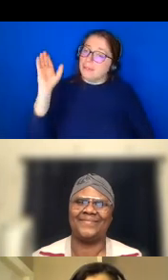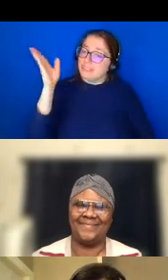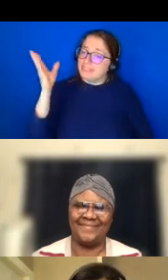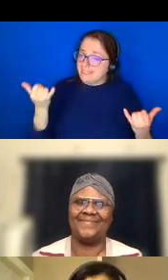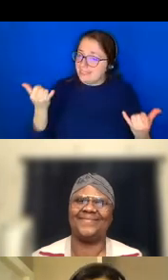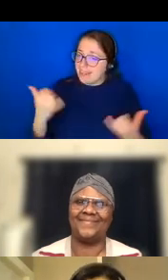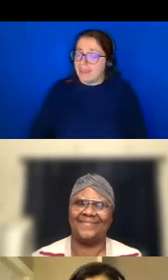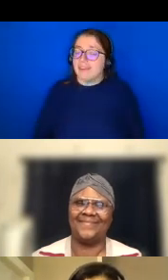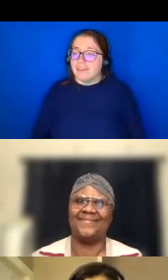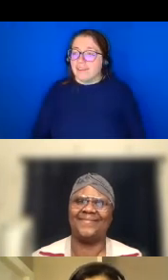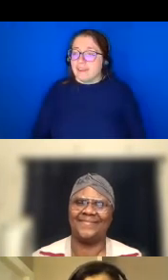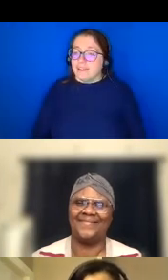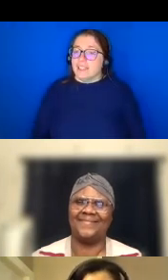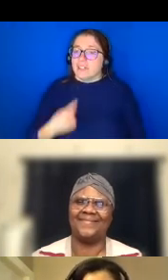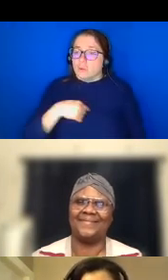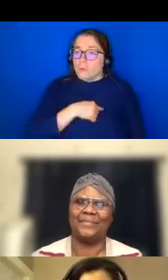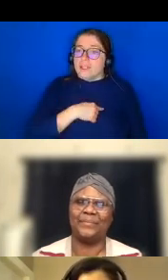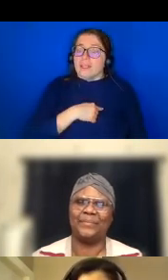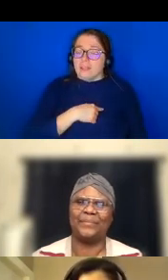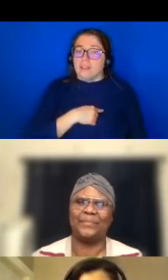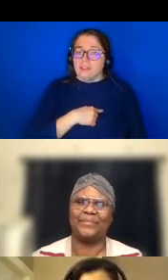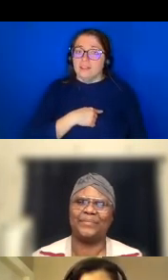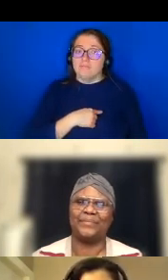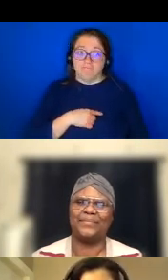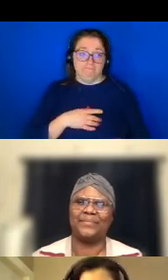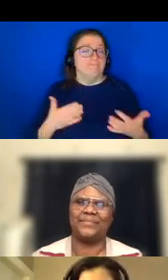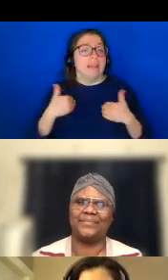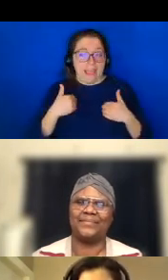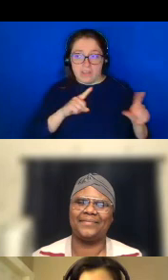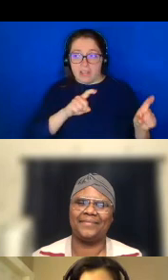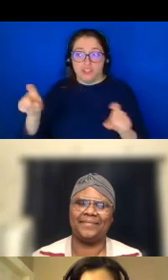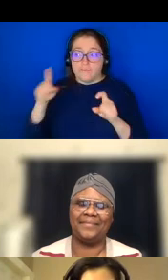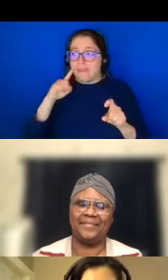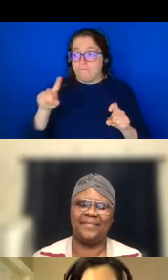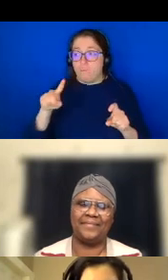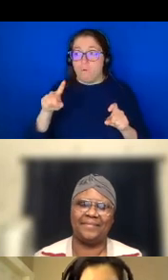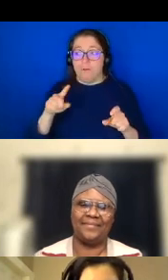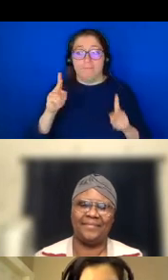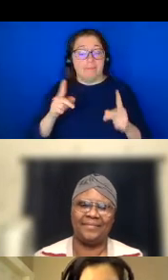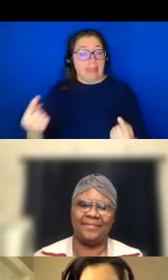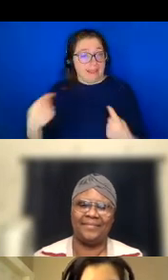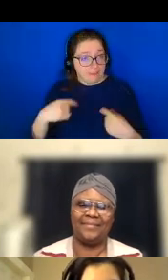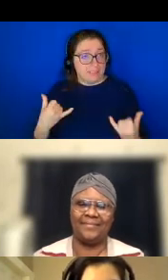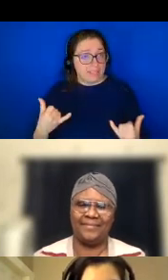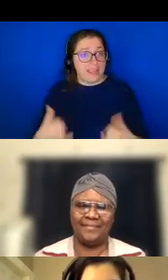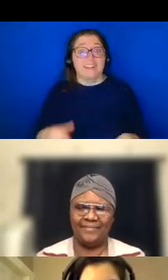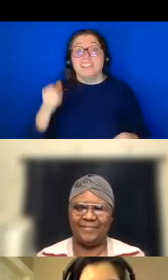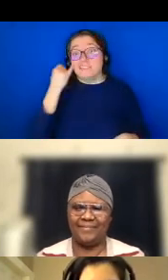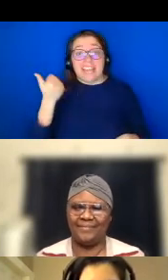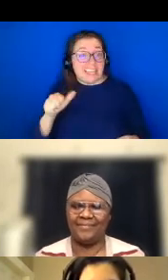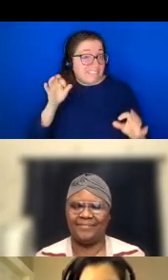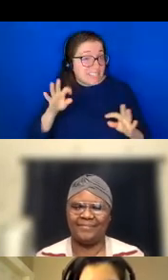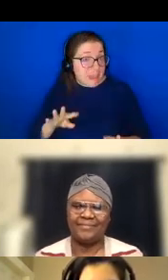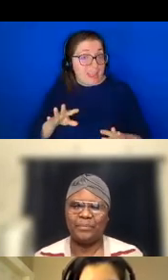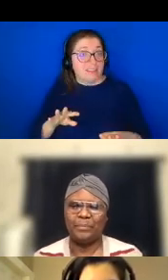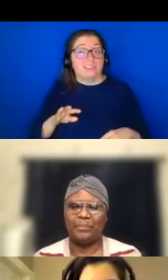us. We also have a survey for attendees to give any feedback so that we can